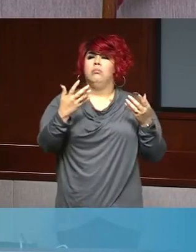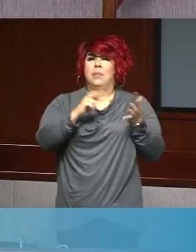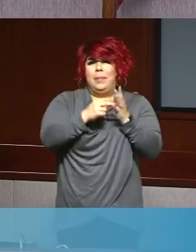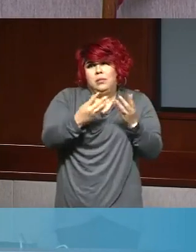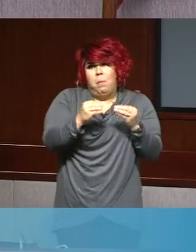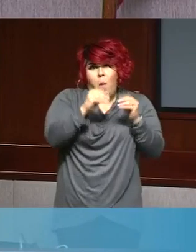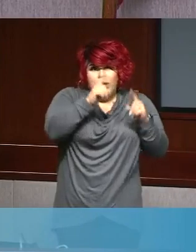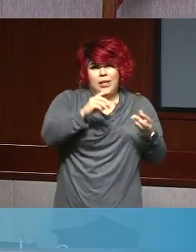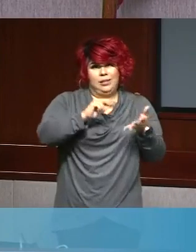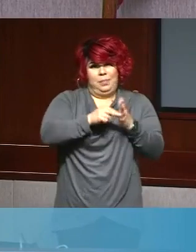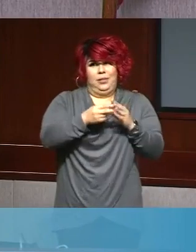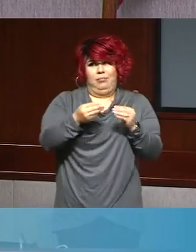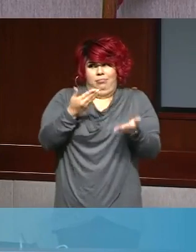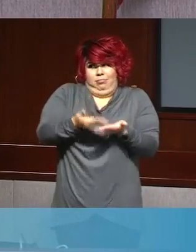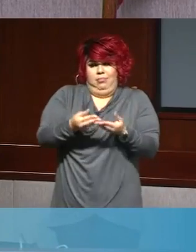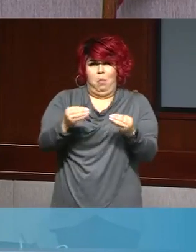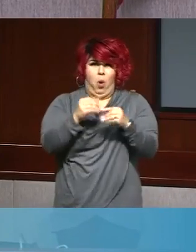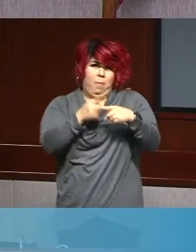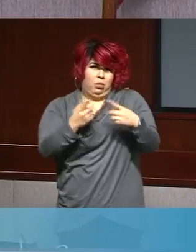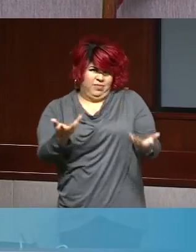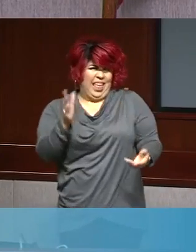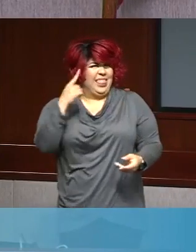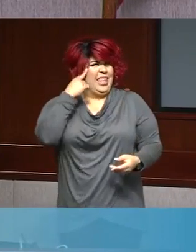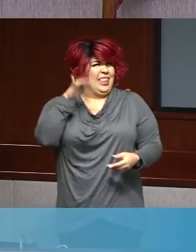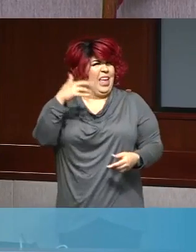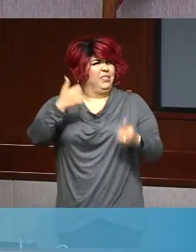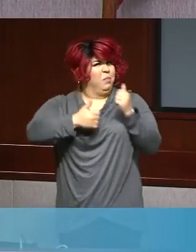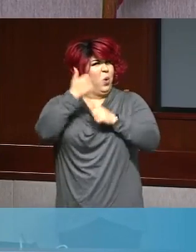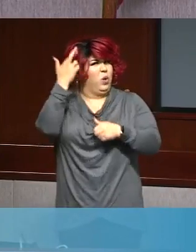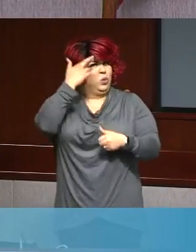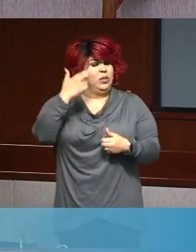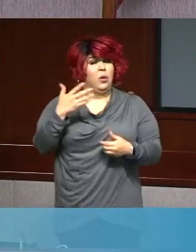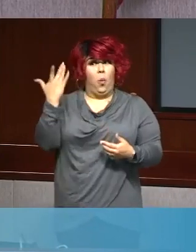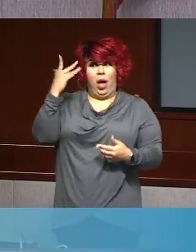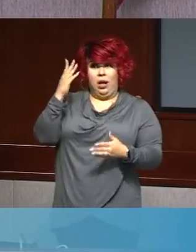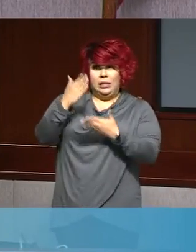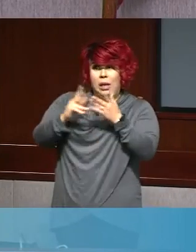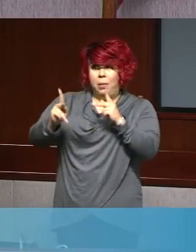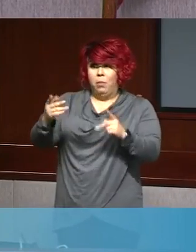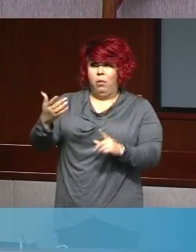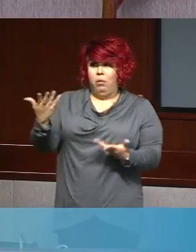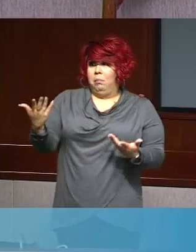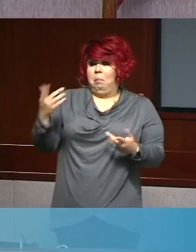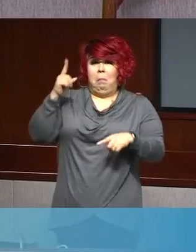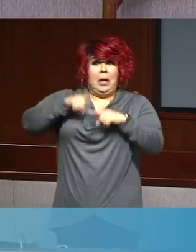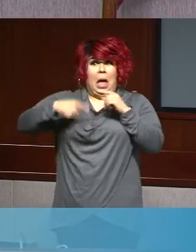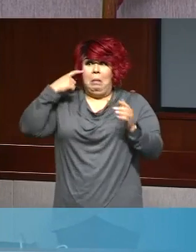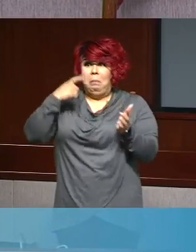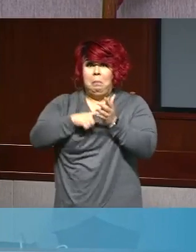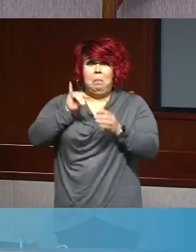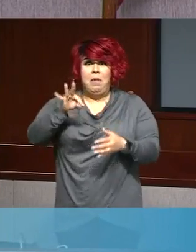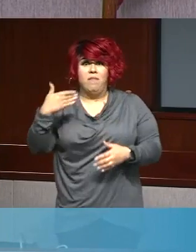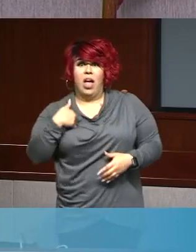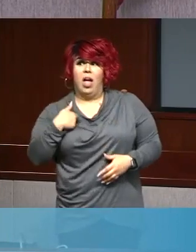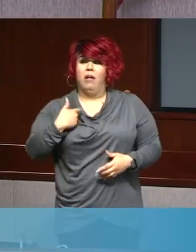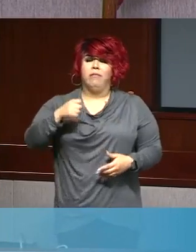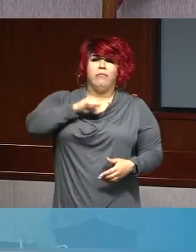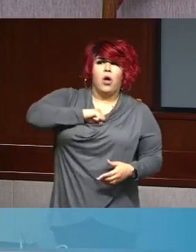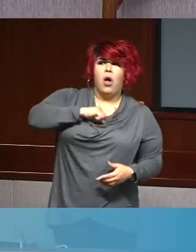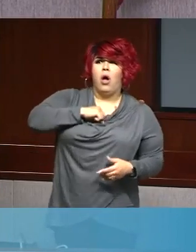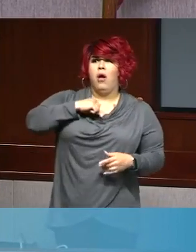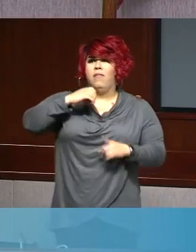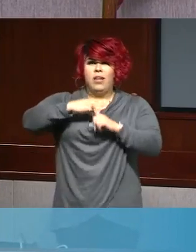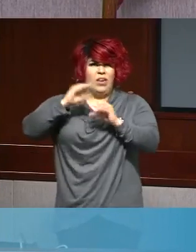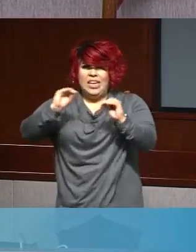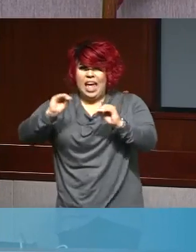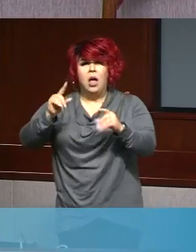to be tested and to test positive. That is a helpful tool for us because then we are able to have those individuals who